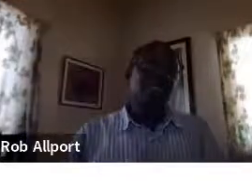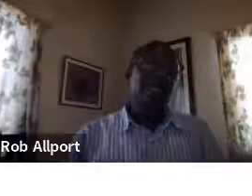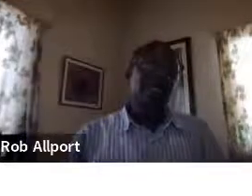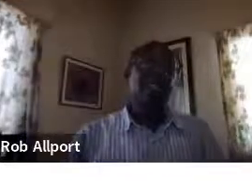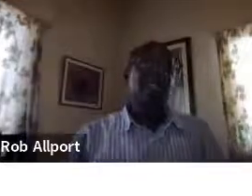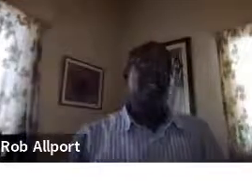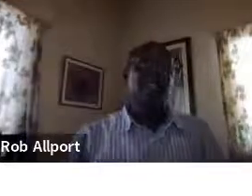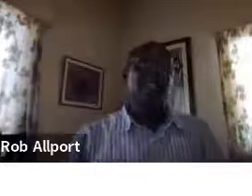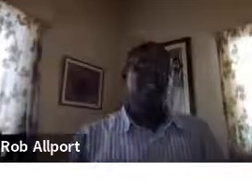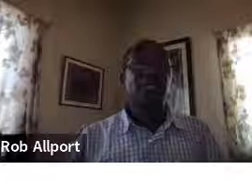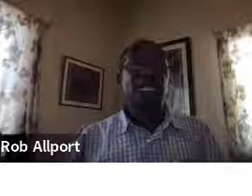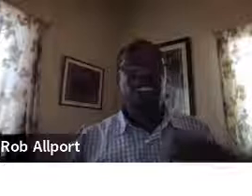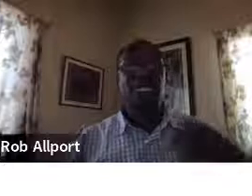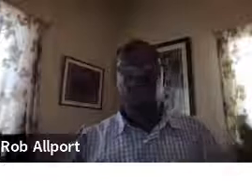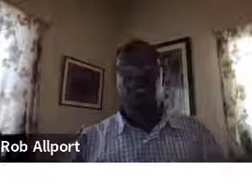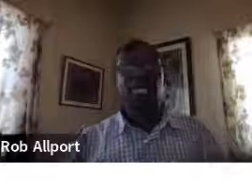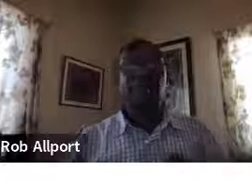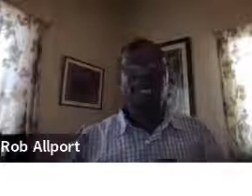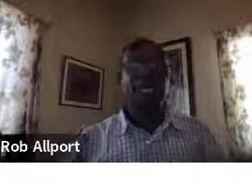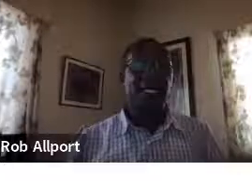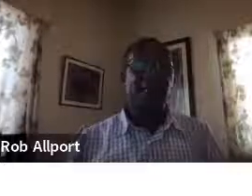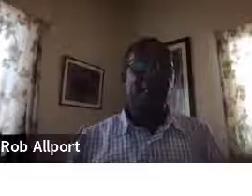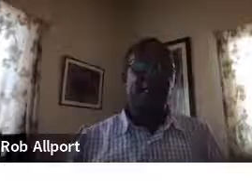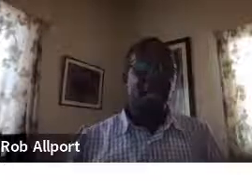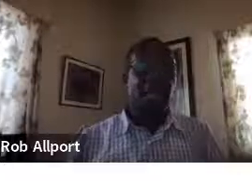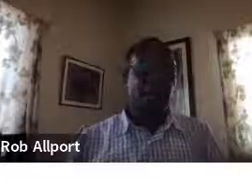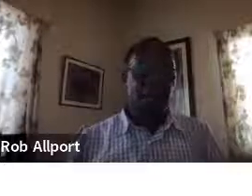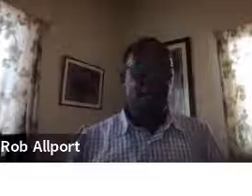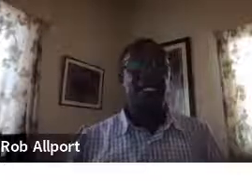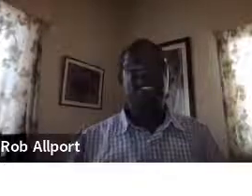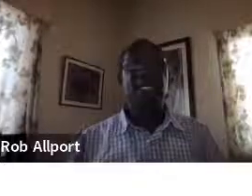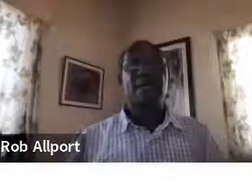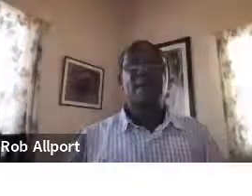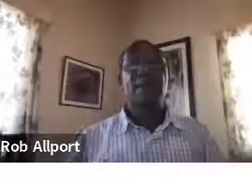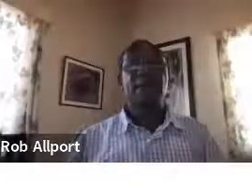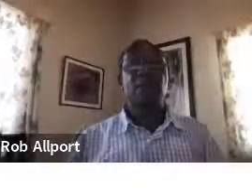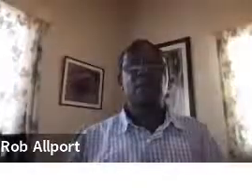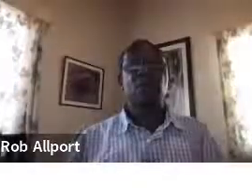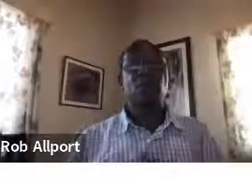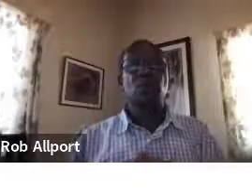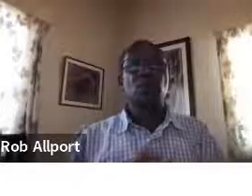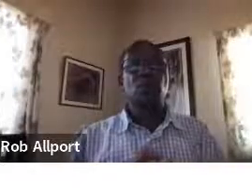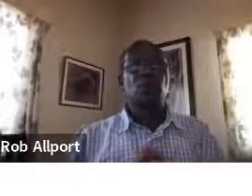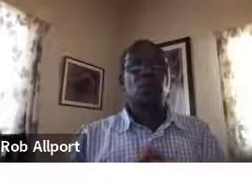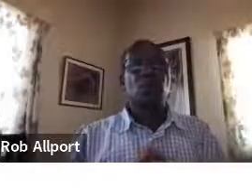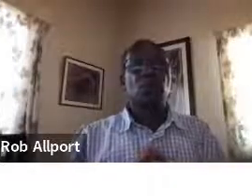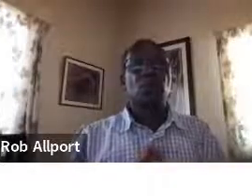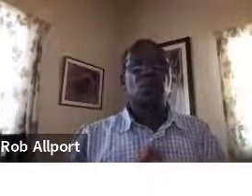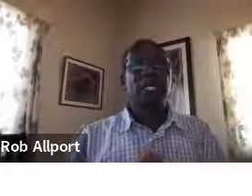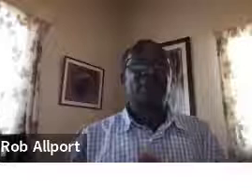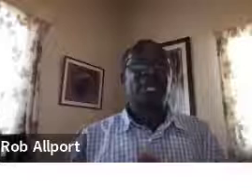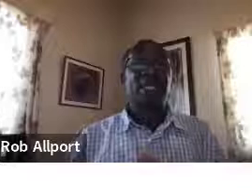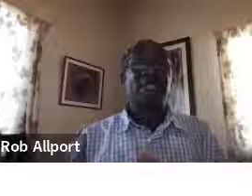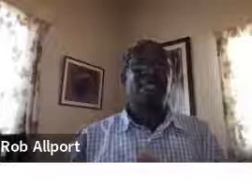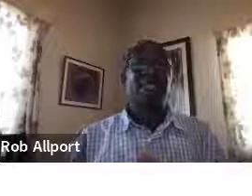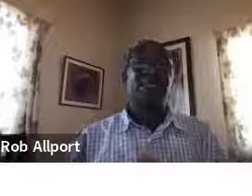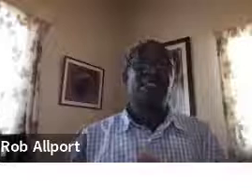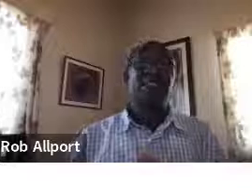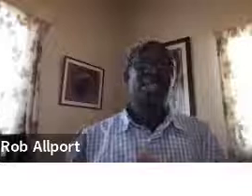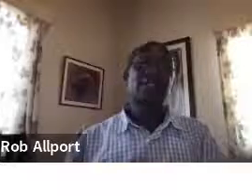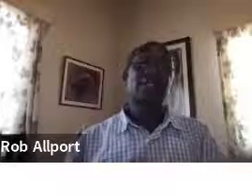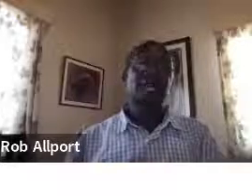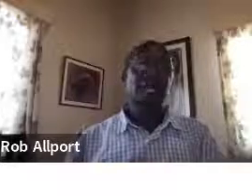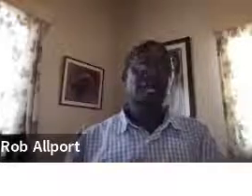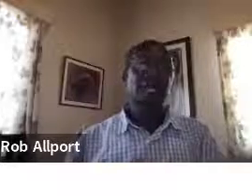comprehend, depending on the equation, like what Ahmad was talking about, be able to quantify